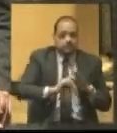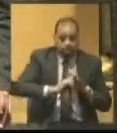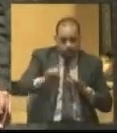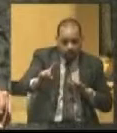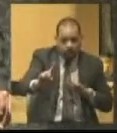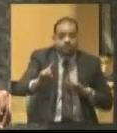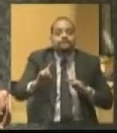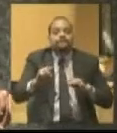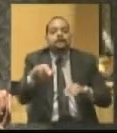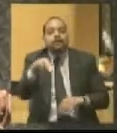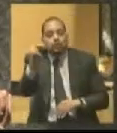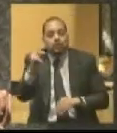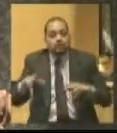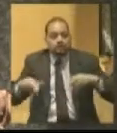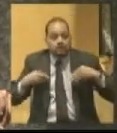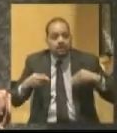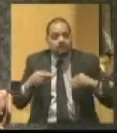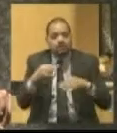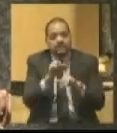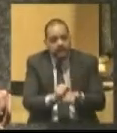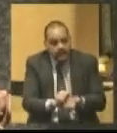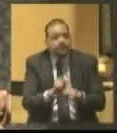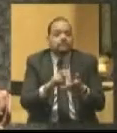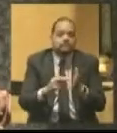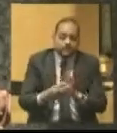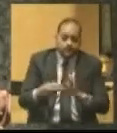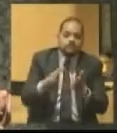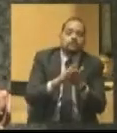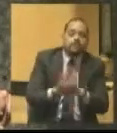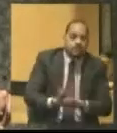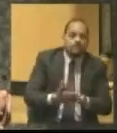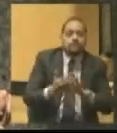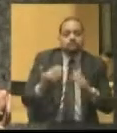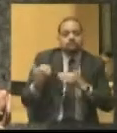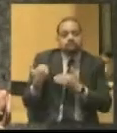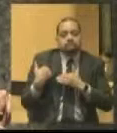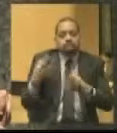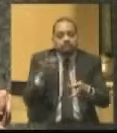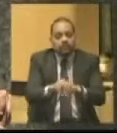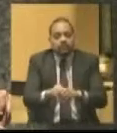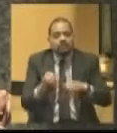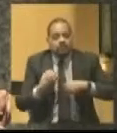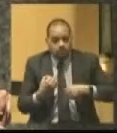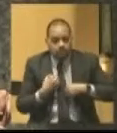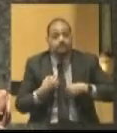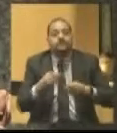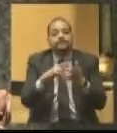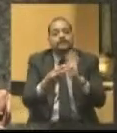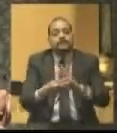the North. Lincoln eventually concluded that black soldiers were indispensable to Union victory in the war, which meant they